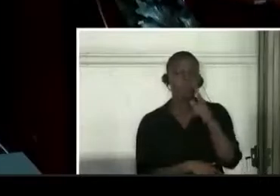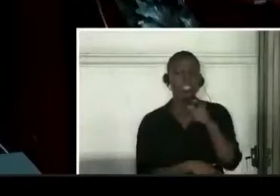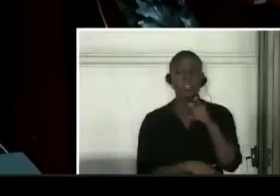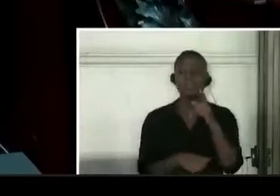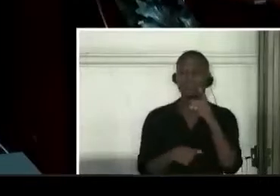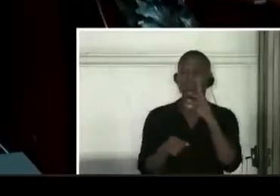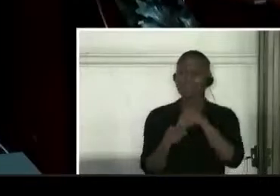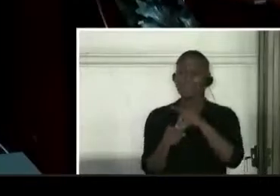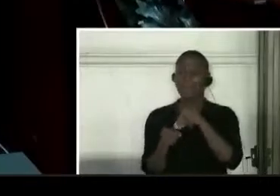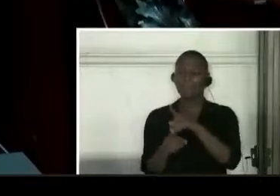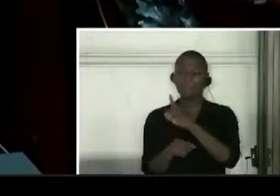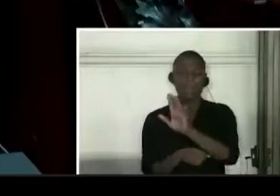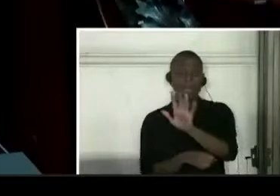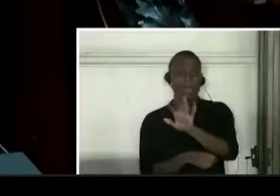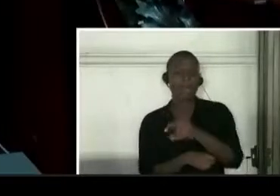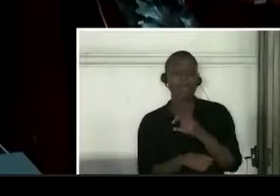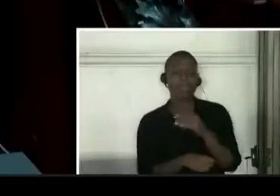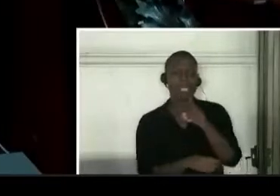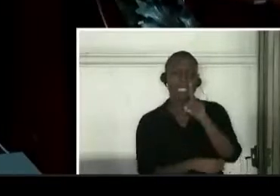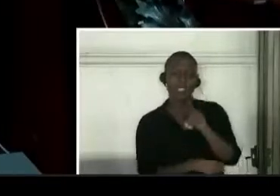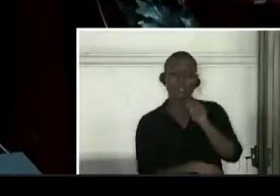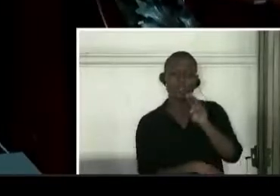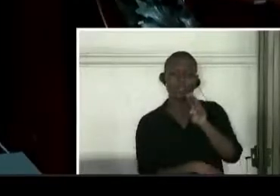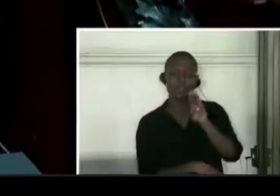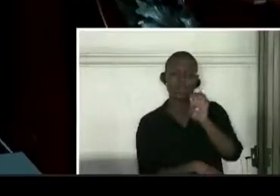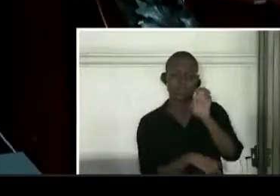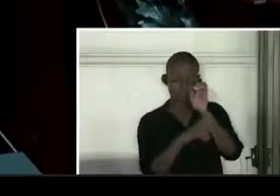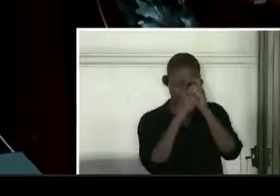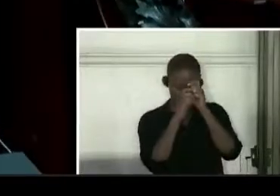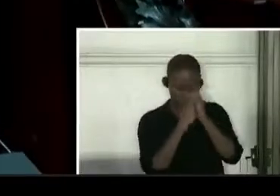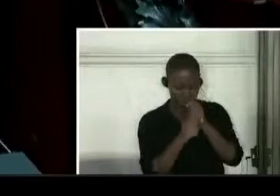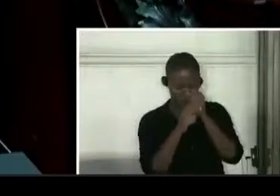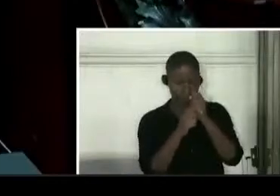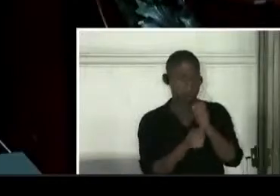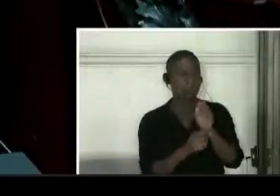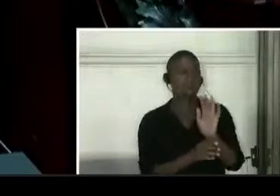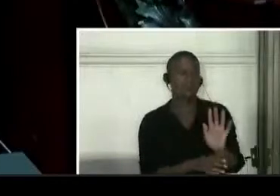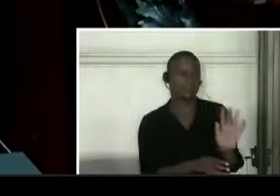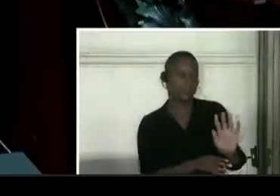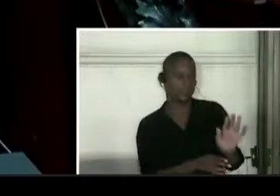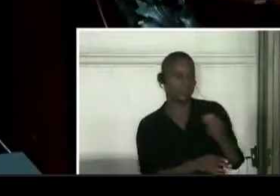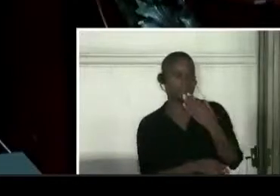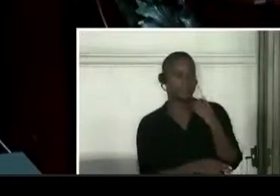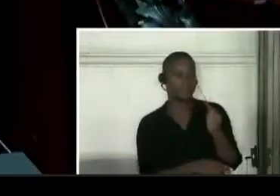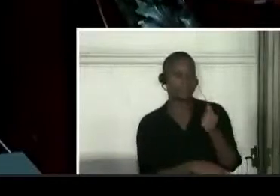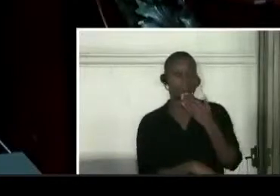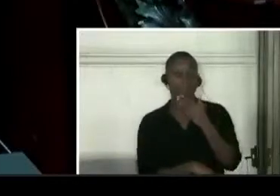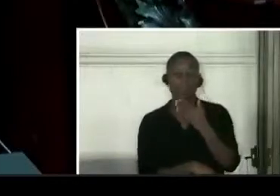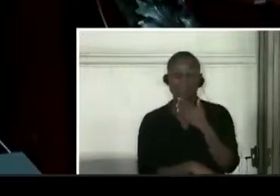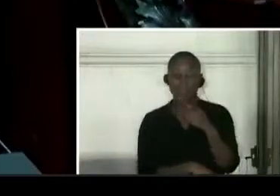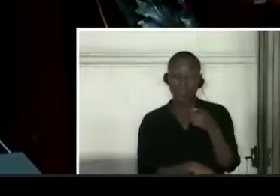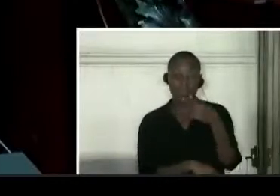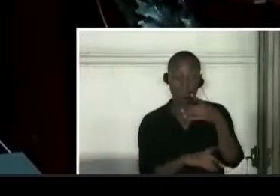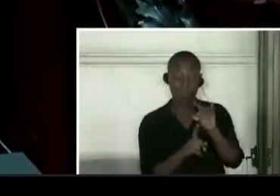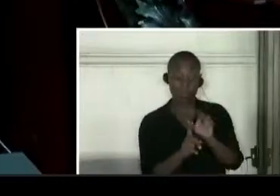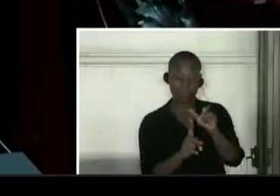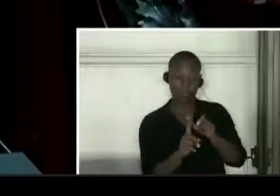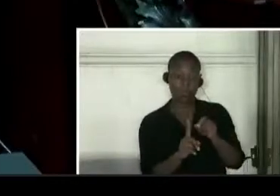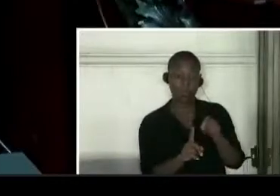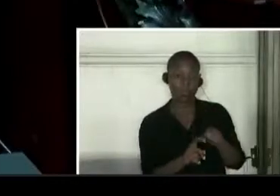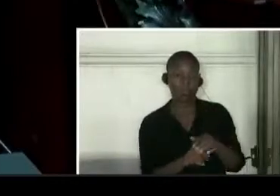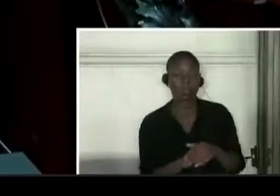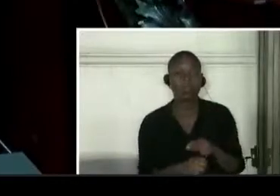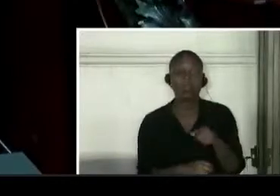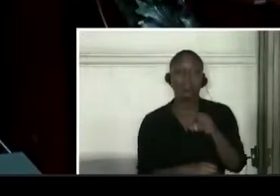Dube. Thank you very much, Chairperson. On a lighter note, Honorable